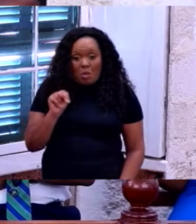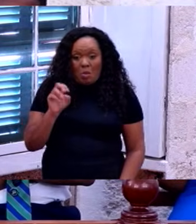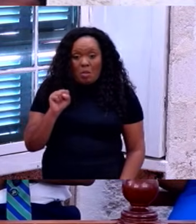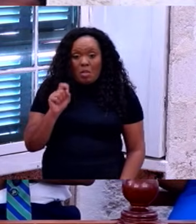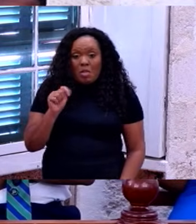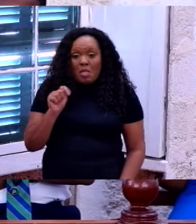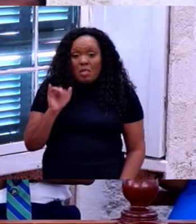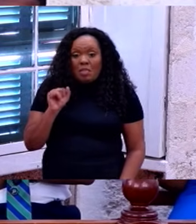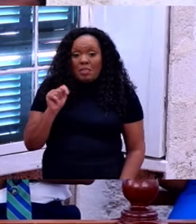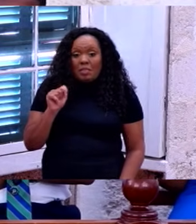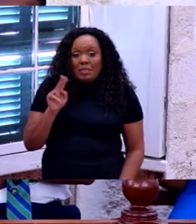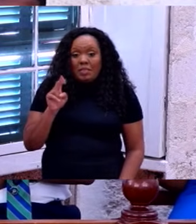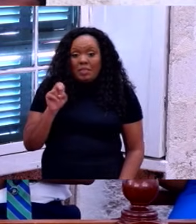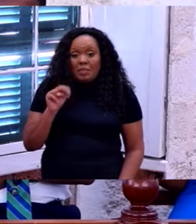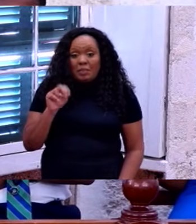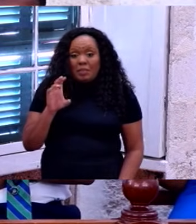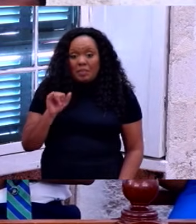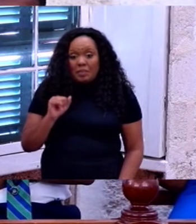from